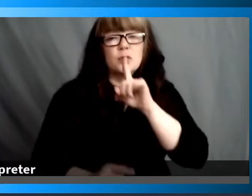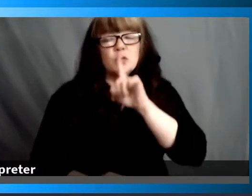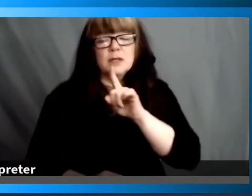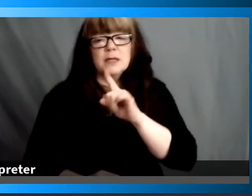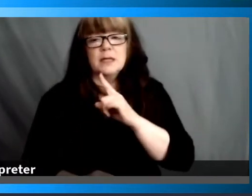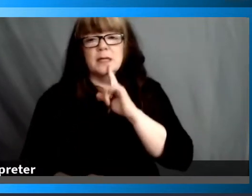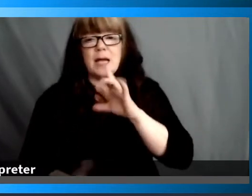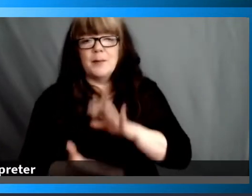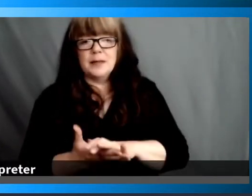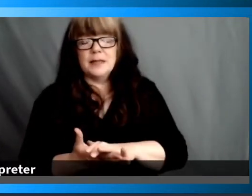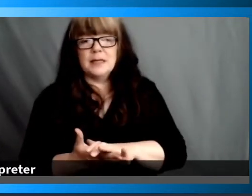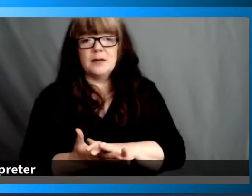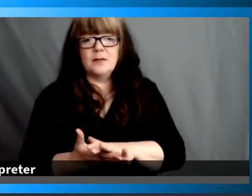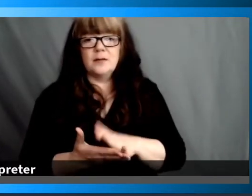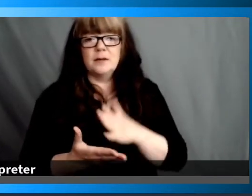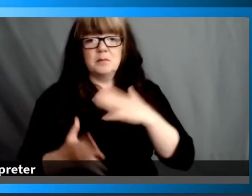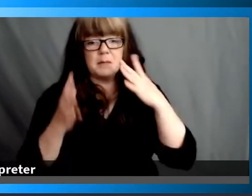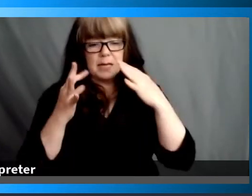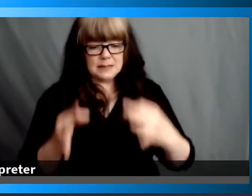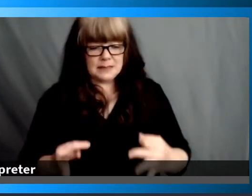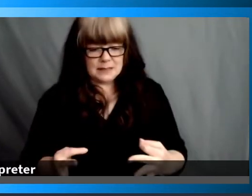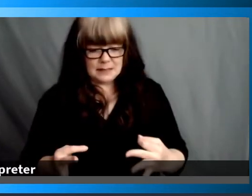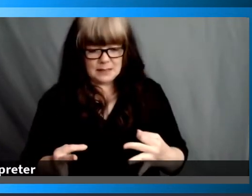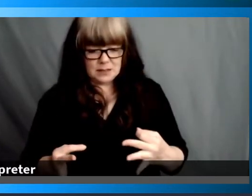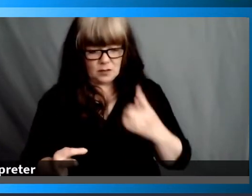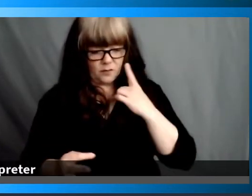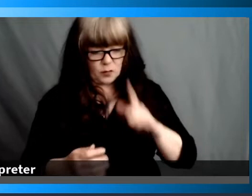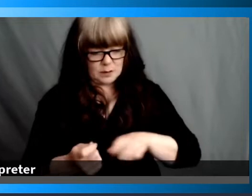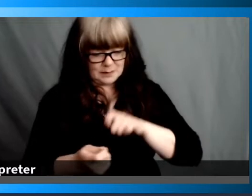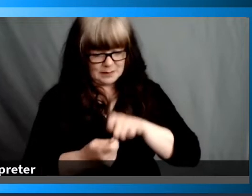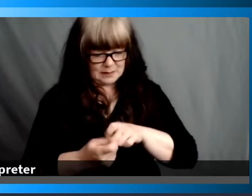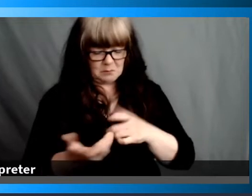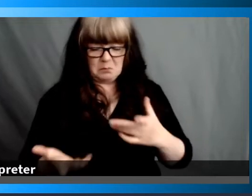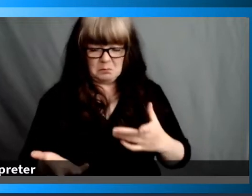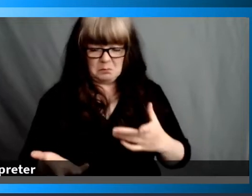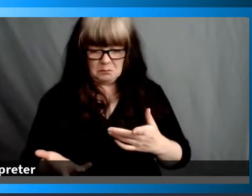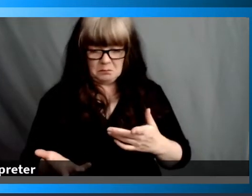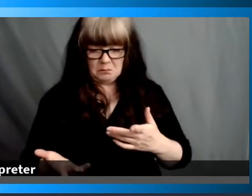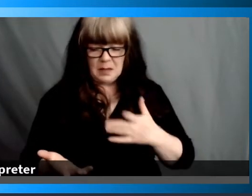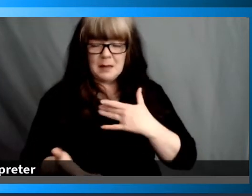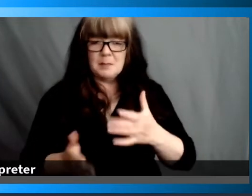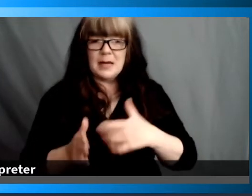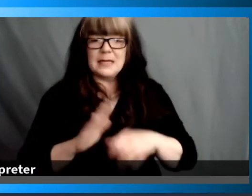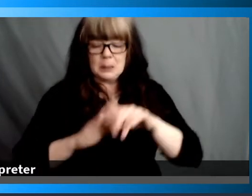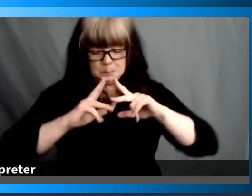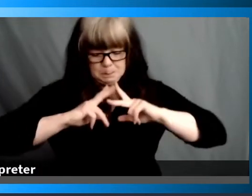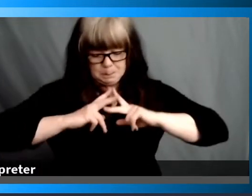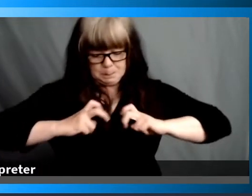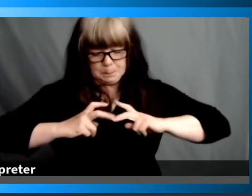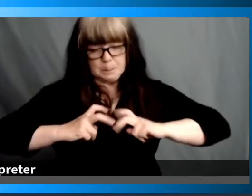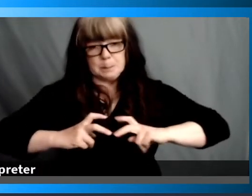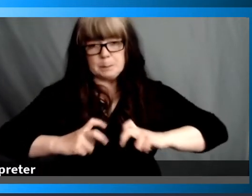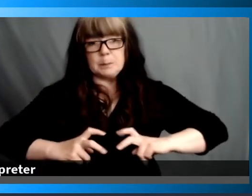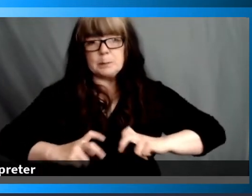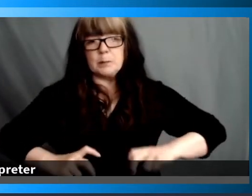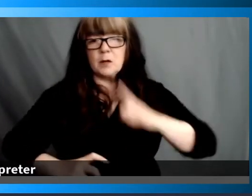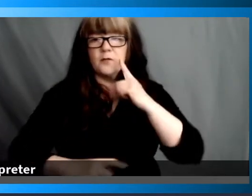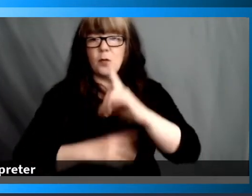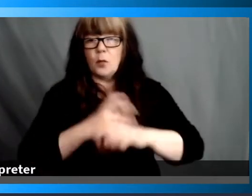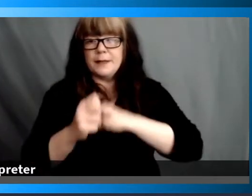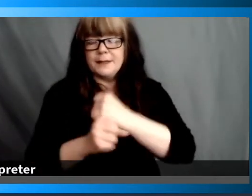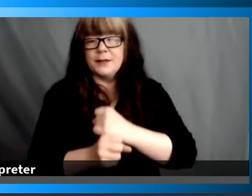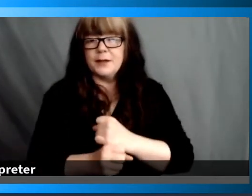like my decision for that specifically was that she did do a lot of soul searching. And I think it's important to